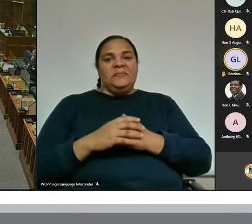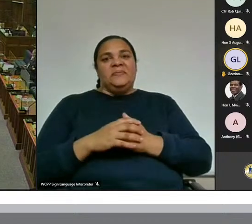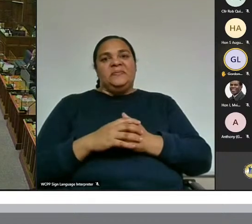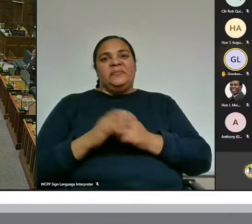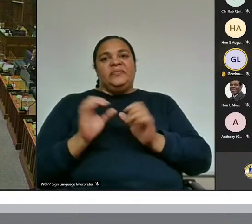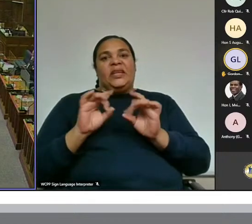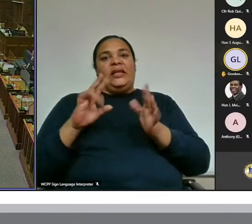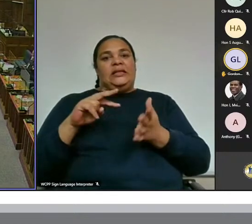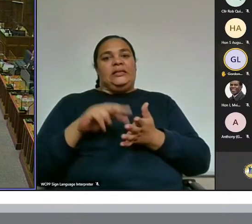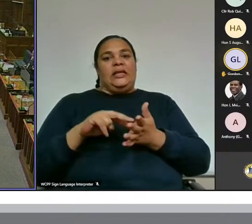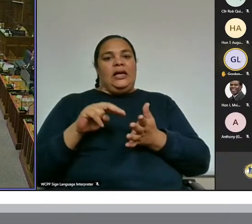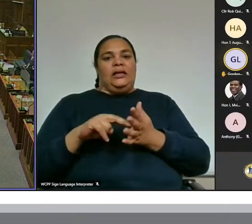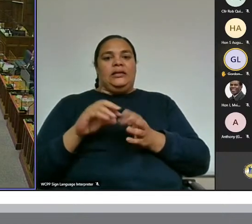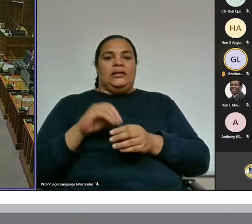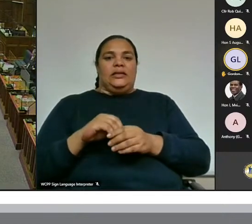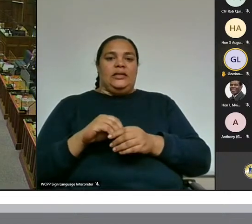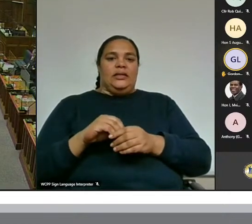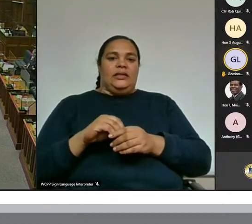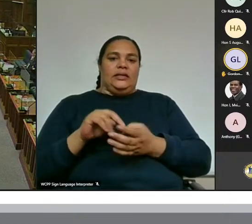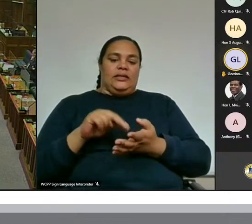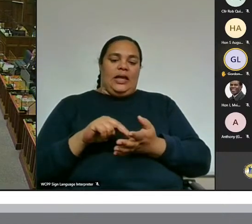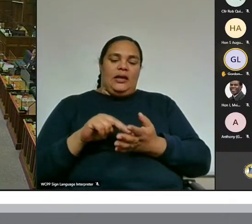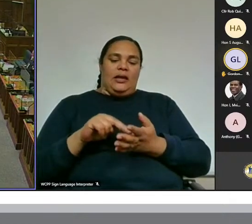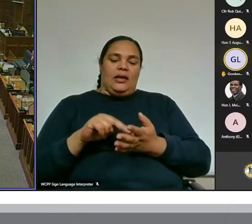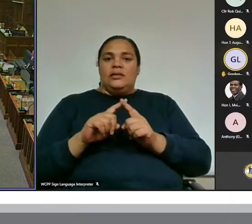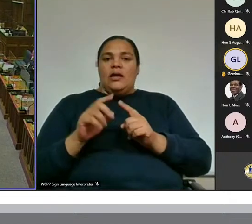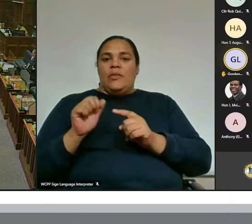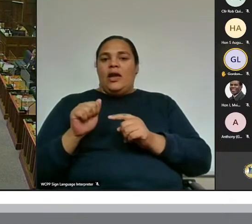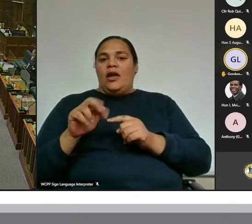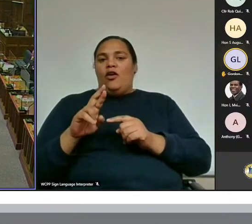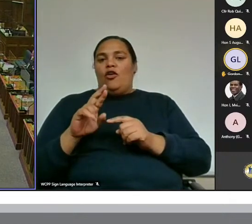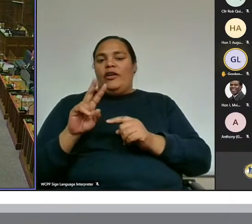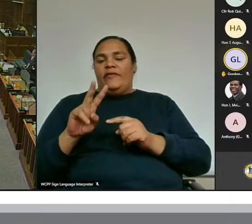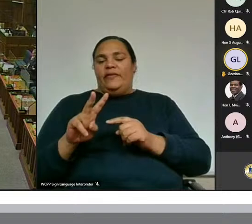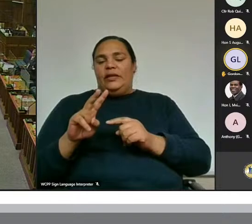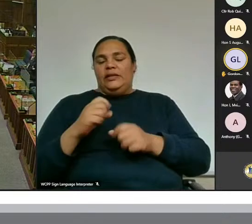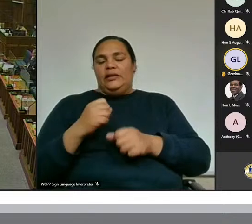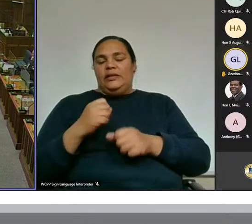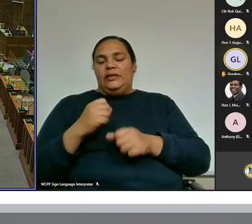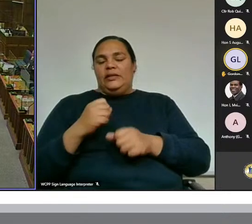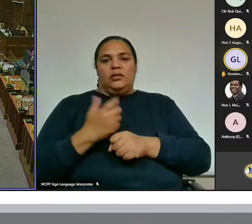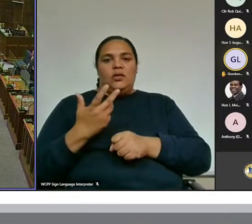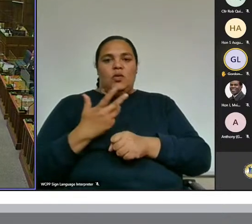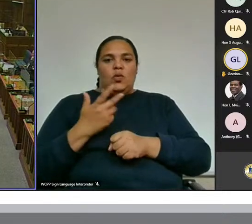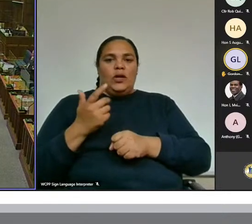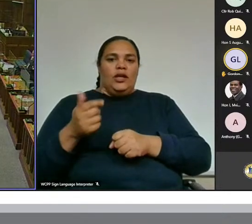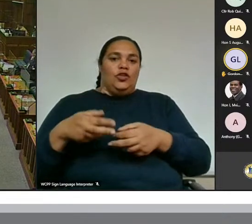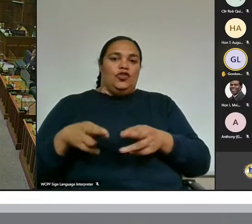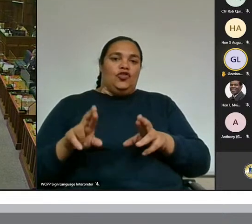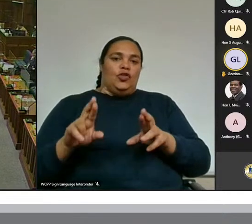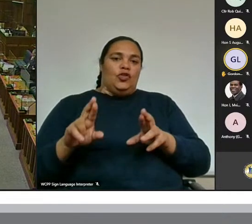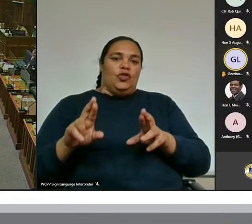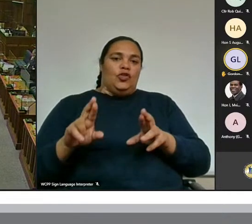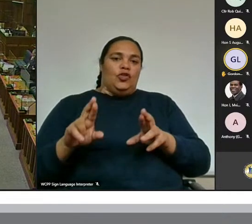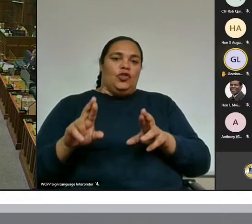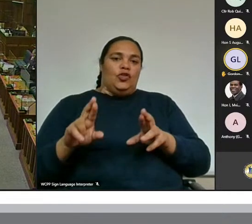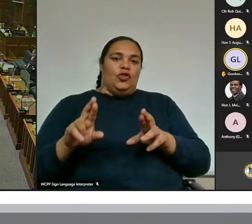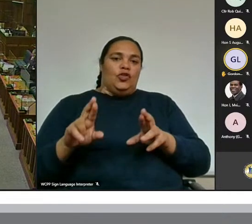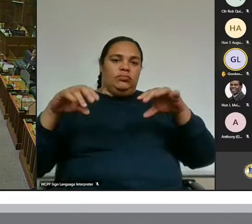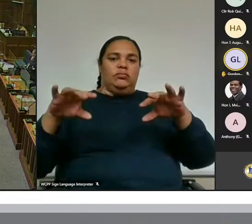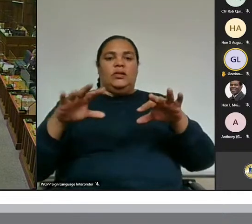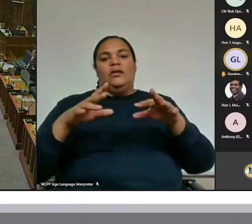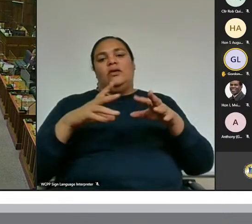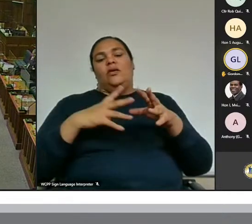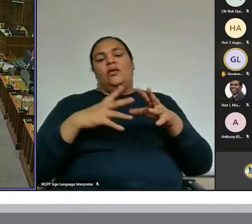standards in NRS standards and also IRB standards regarding street illumination and the purpose of